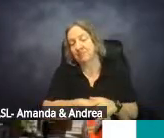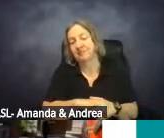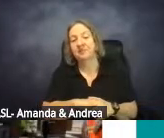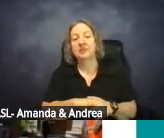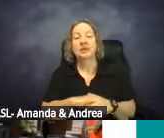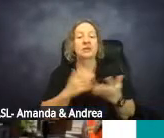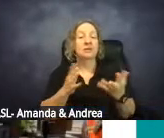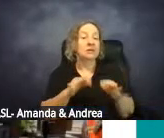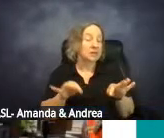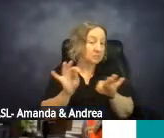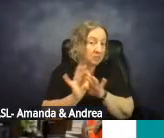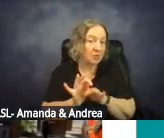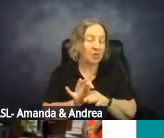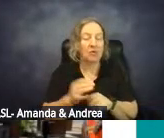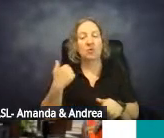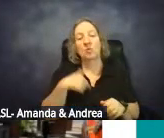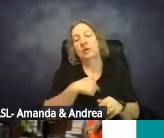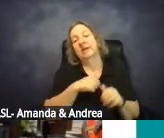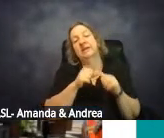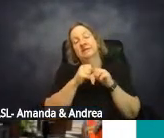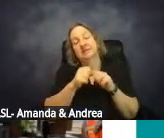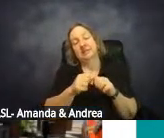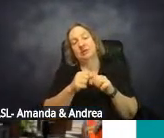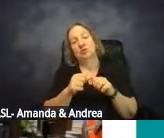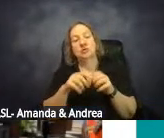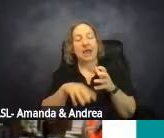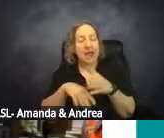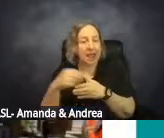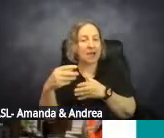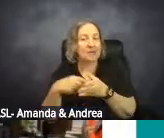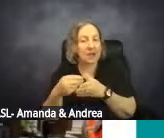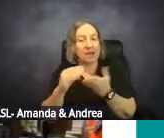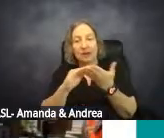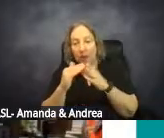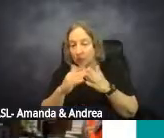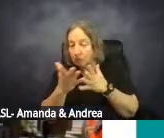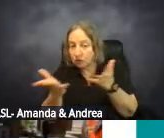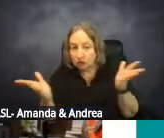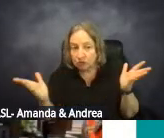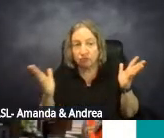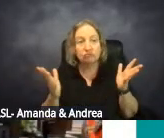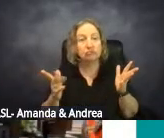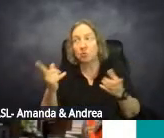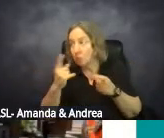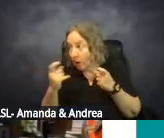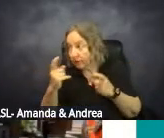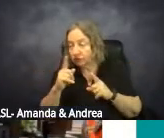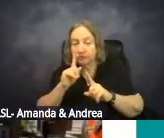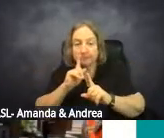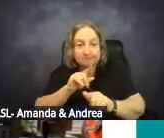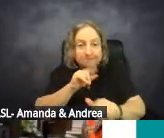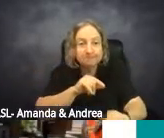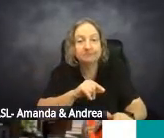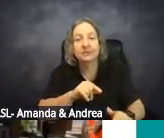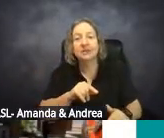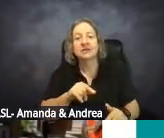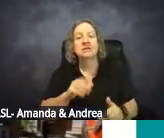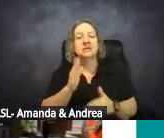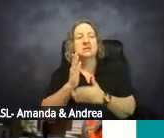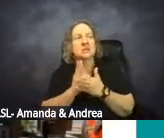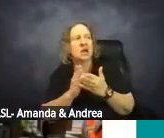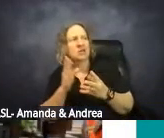of it is that we are continuing to be out in the community to answer questions, to dispel some of